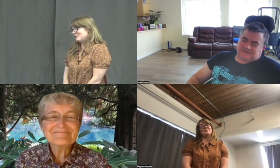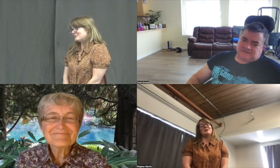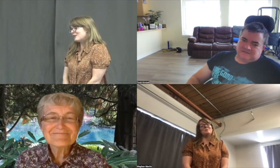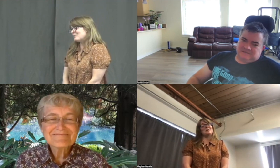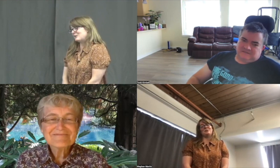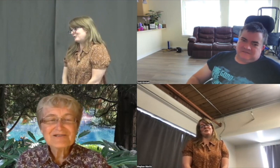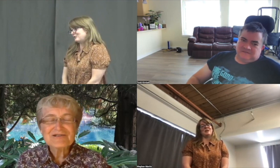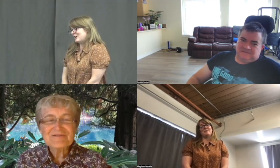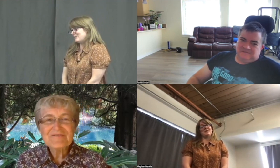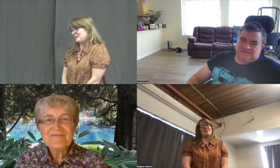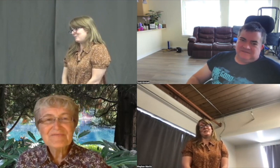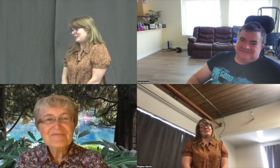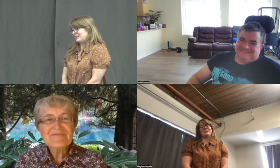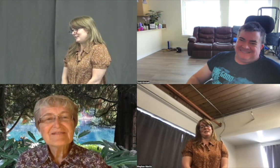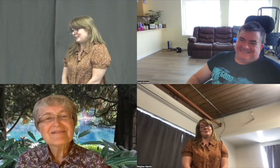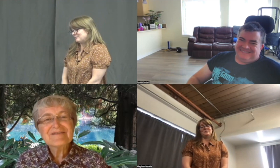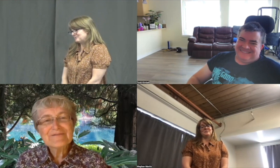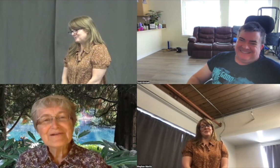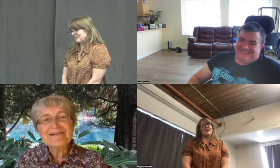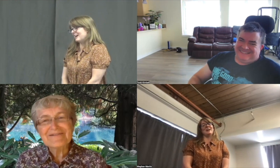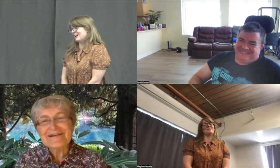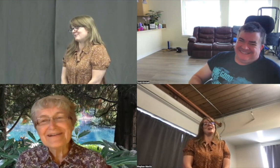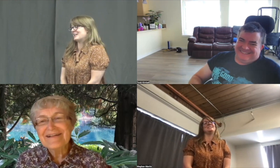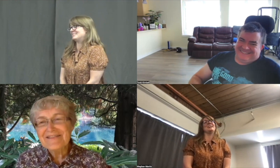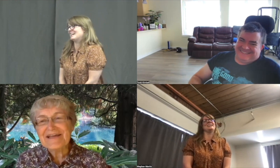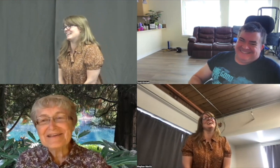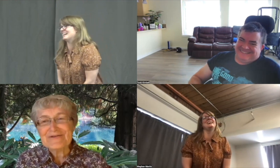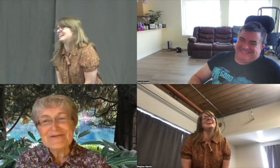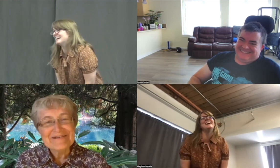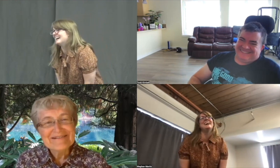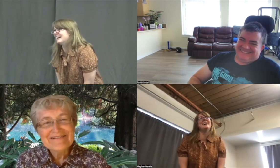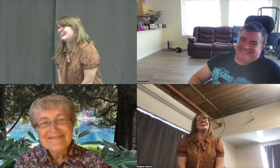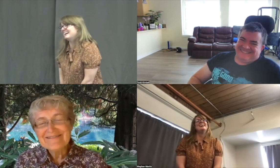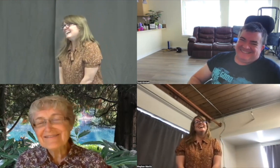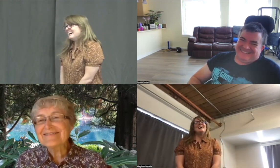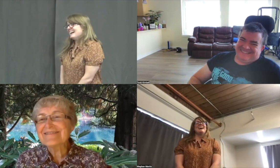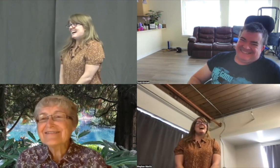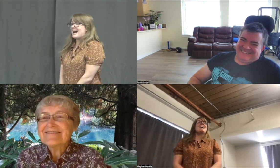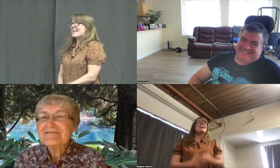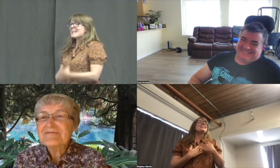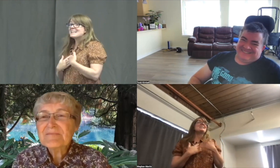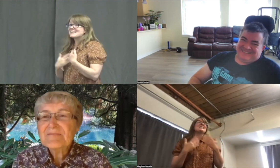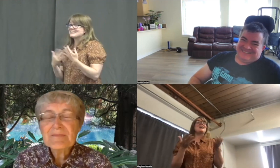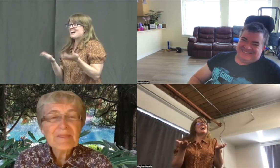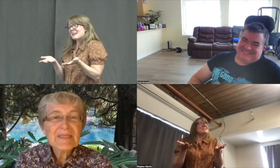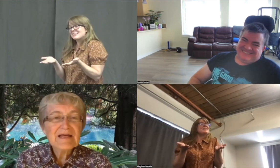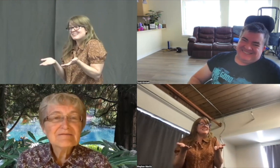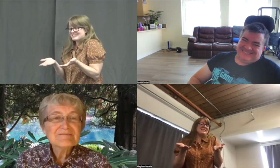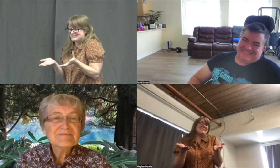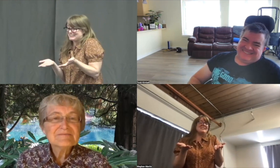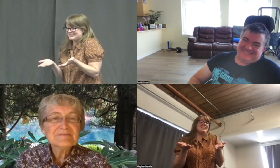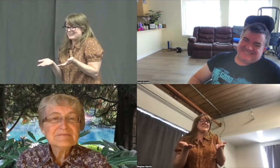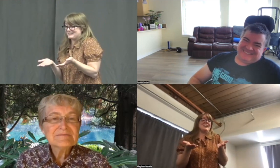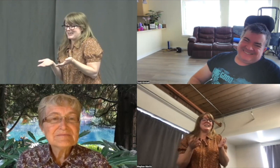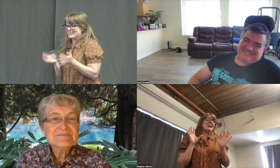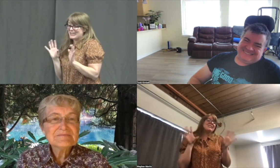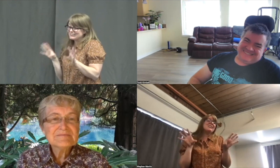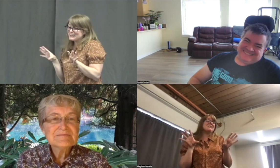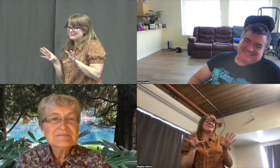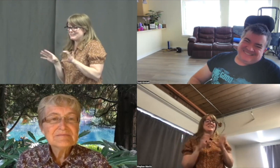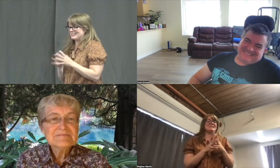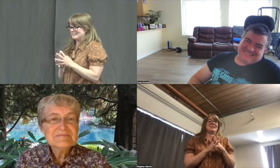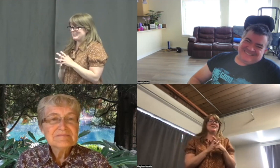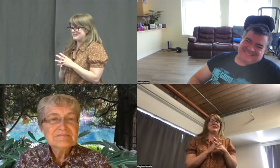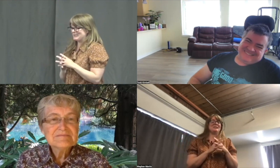the salamanders are not making me anything. Right. I've got to tell you. I hate it because I think they're just as charismatic. I